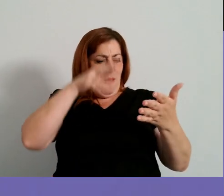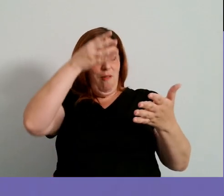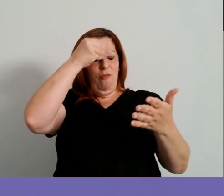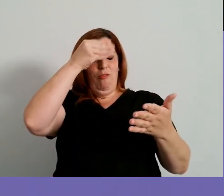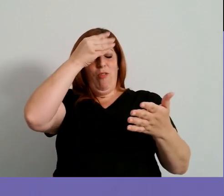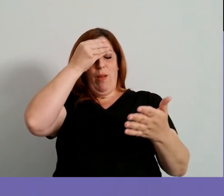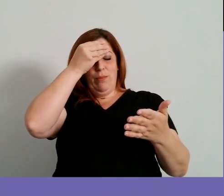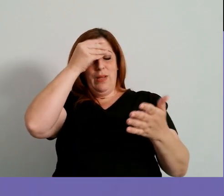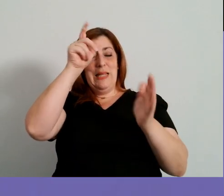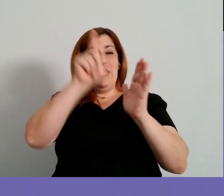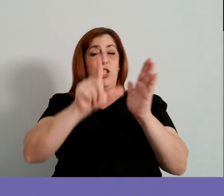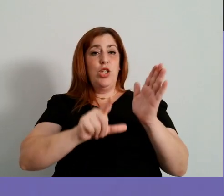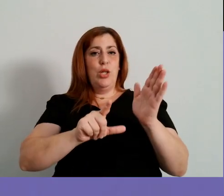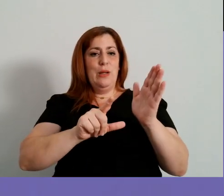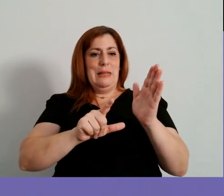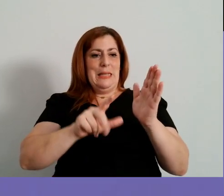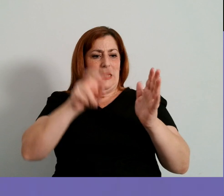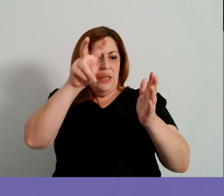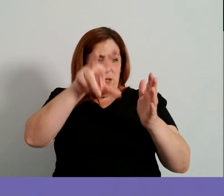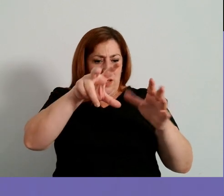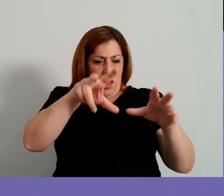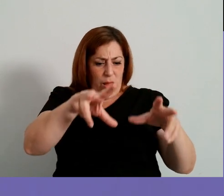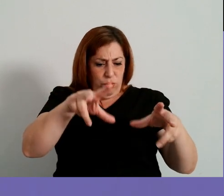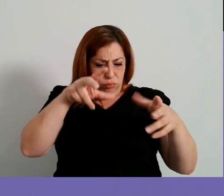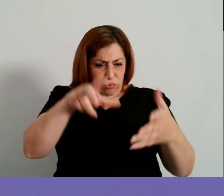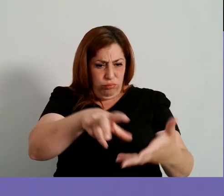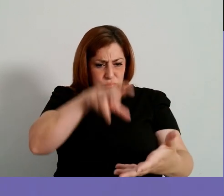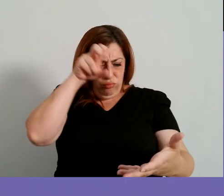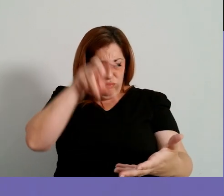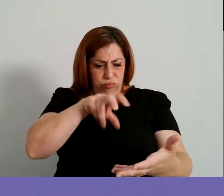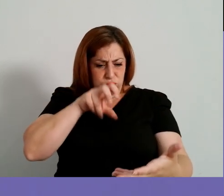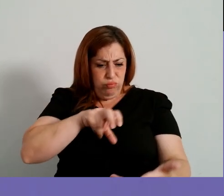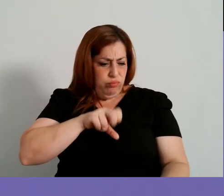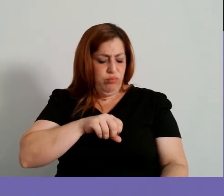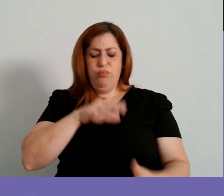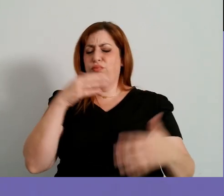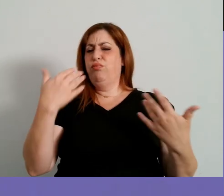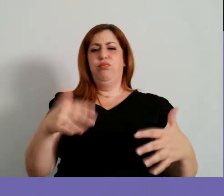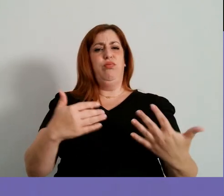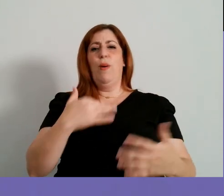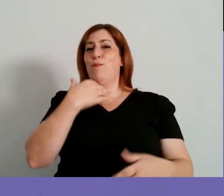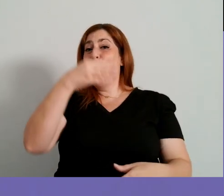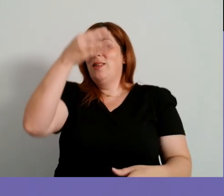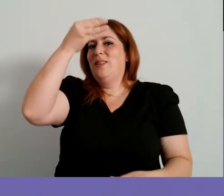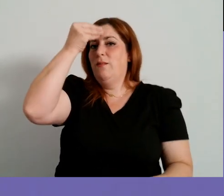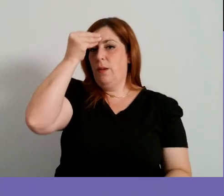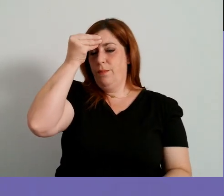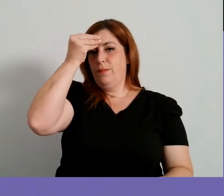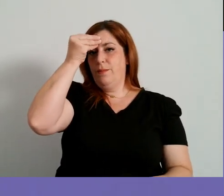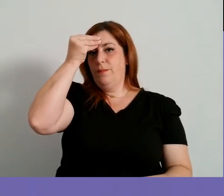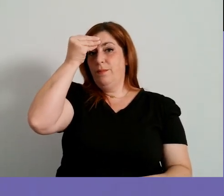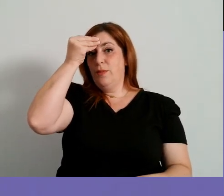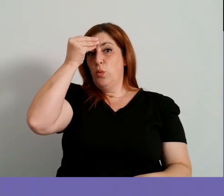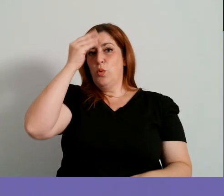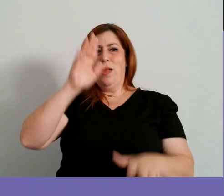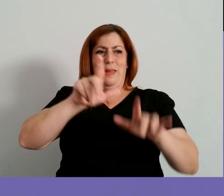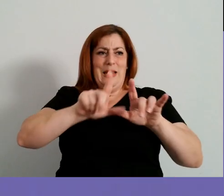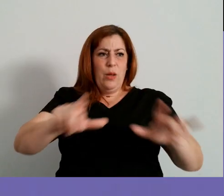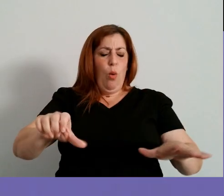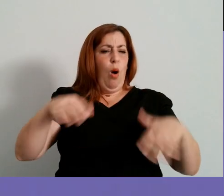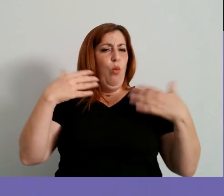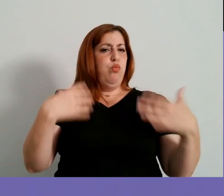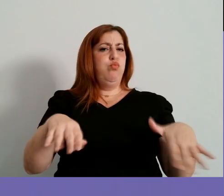is a lot of text and a lot of it doesn't make sense, and they try and make it as difficult as possible to understand for some